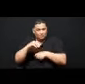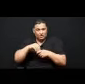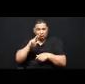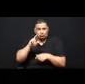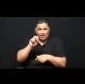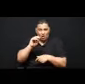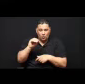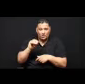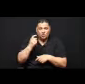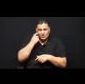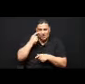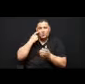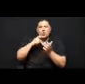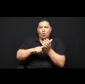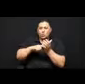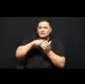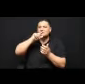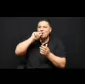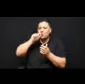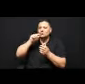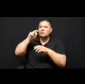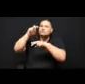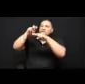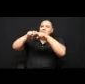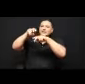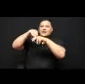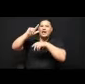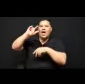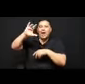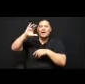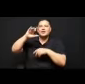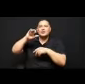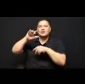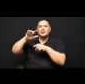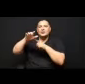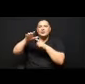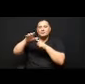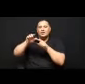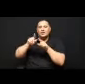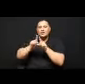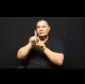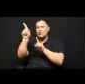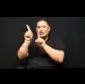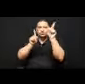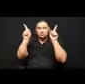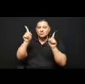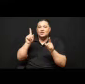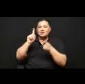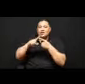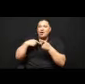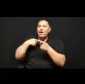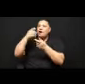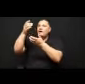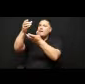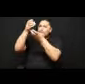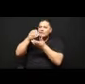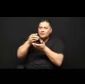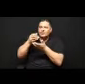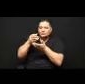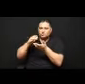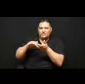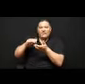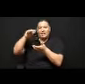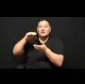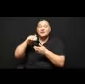lilac branches until I reach and unhook the column feeder to fill it. And yesterday, the clouds waited to shake out their sheets of